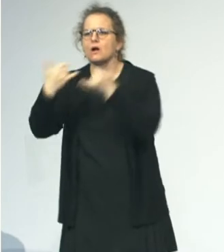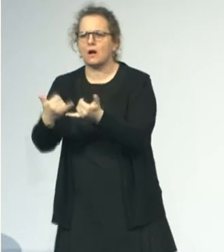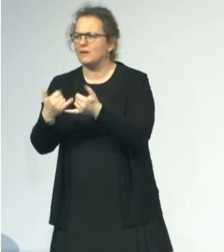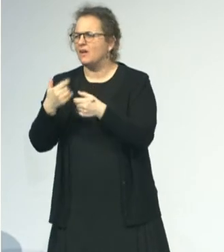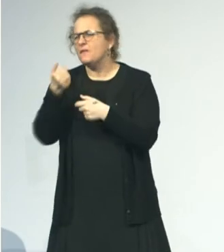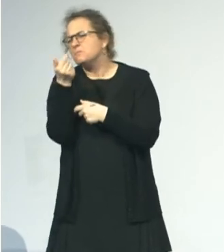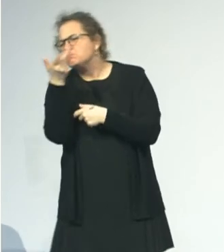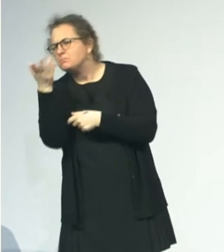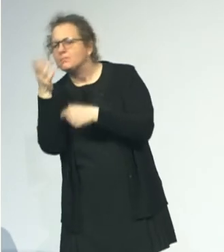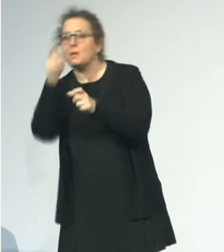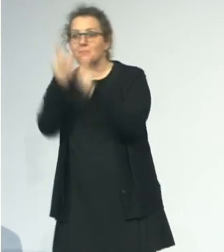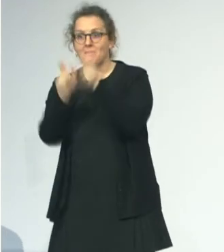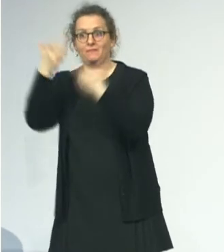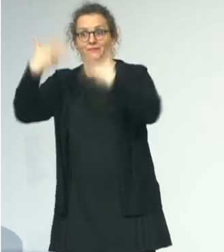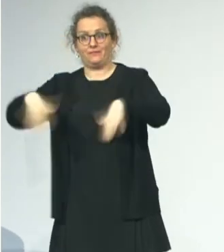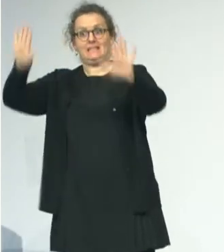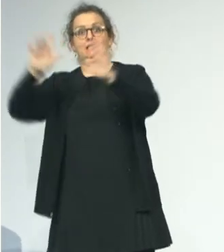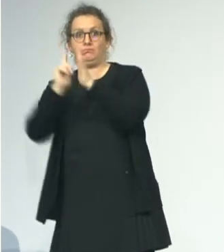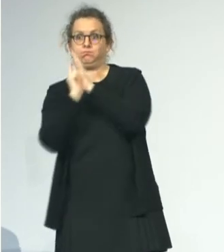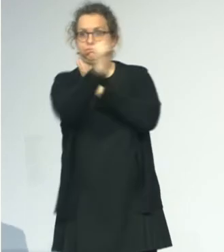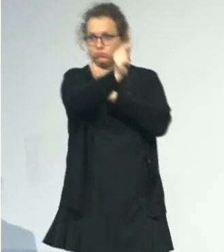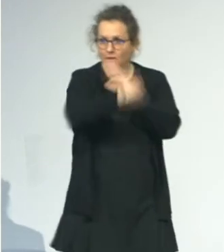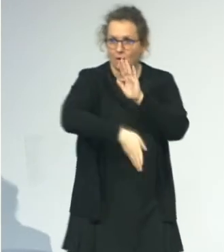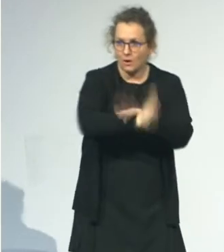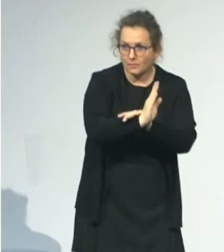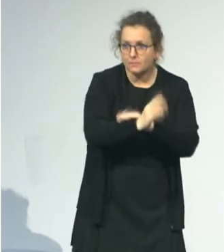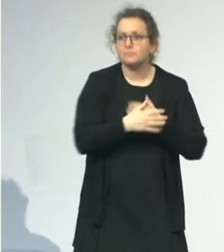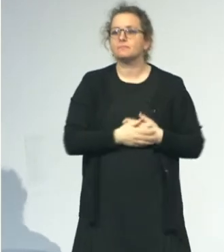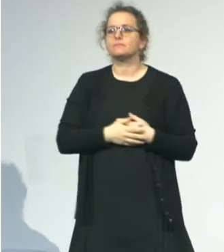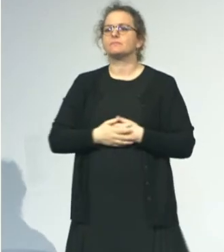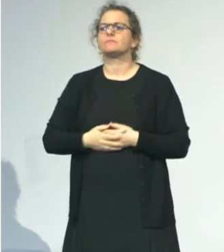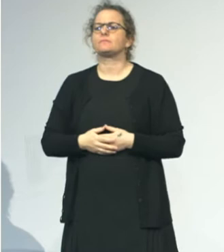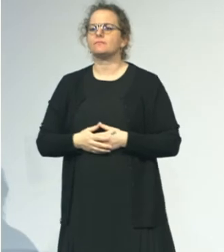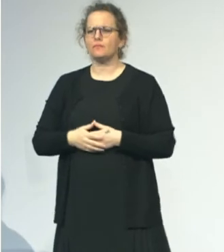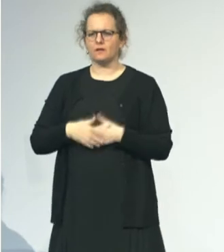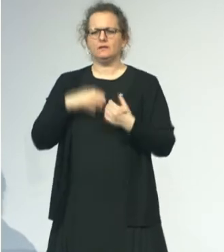promoted one of the projects that won. In 2016, I think, it was